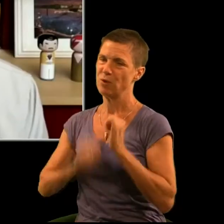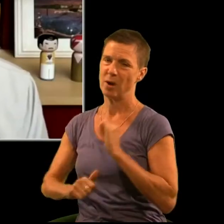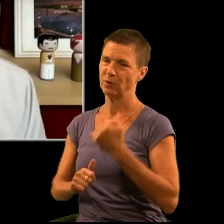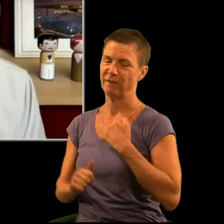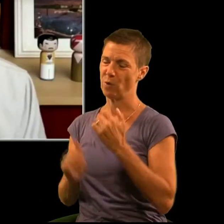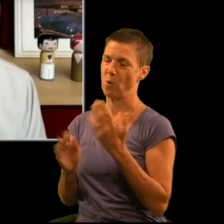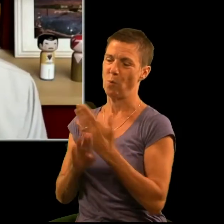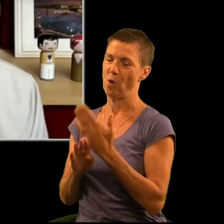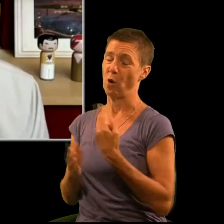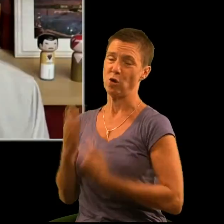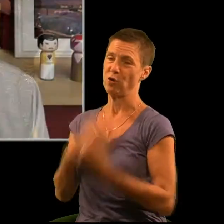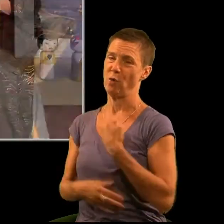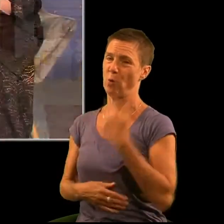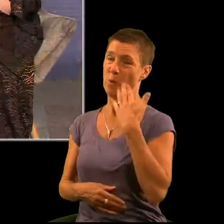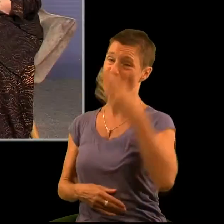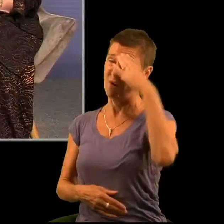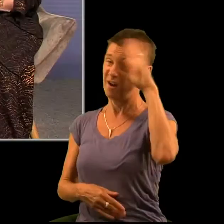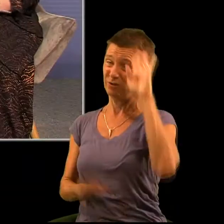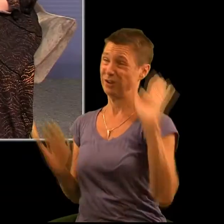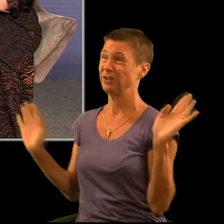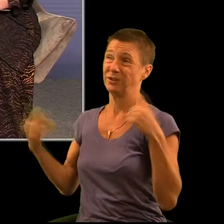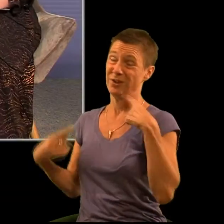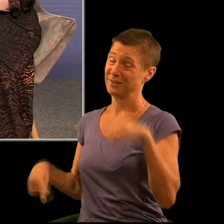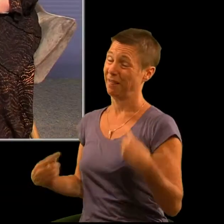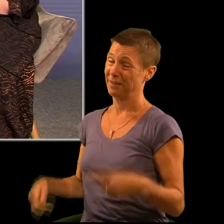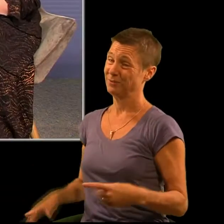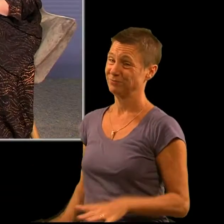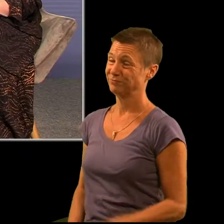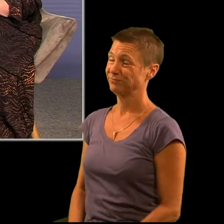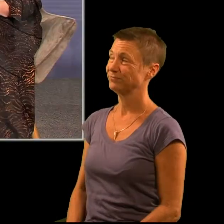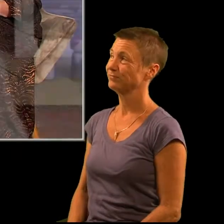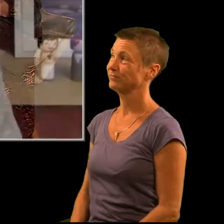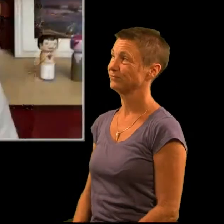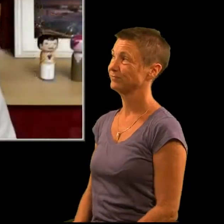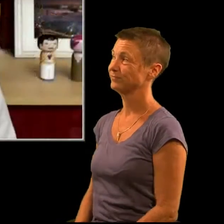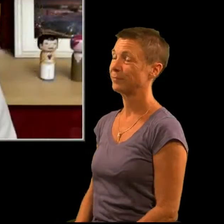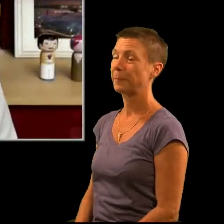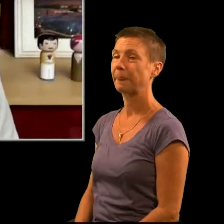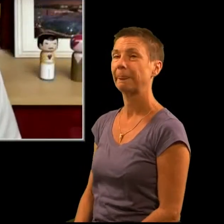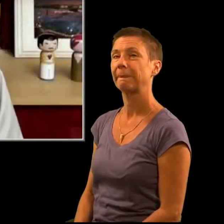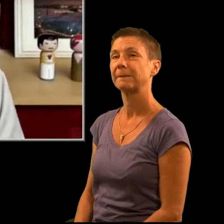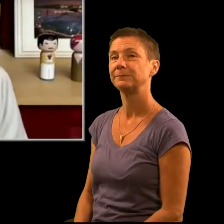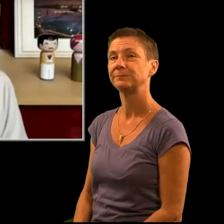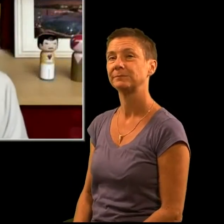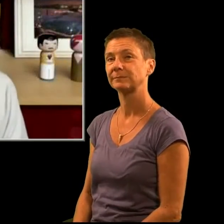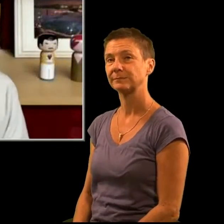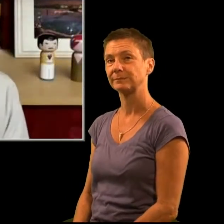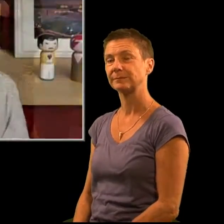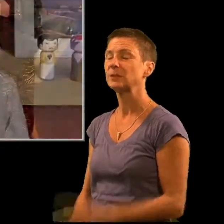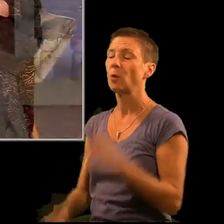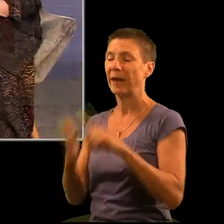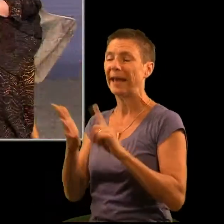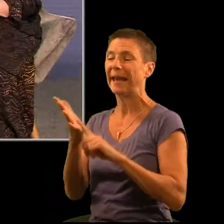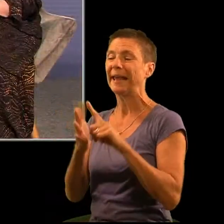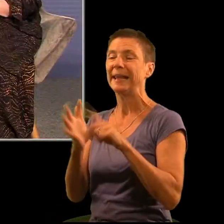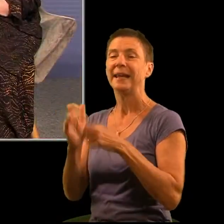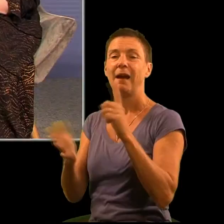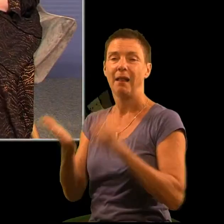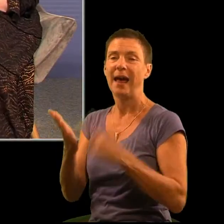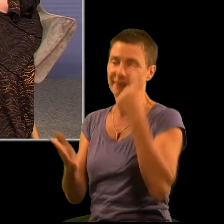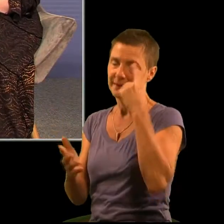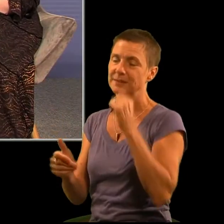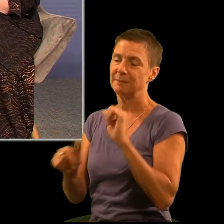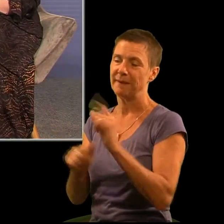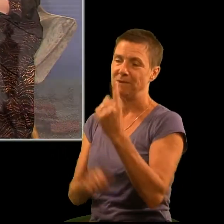No. Very similar here in Scotland. Yeah, no. So I would say Illegal would be my number one at the moment. Thanks. Eoin, Cressida, which is